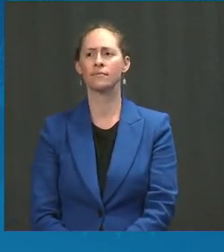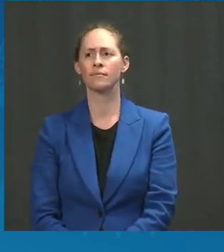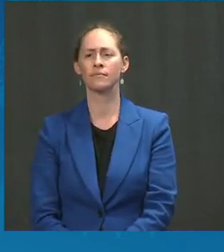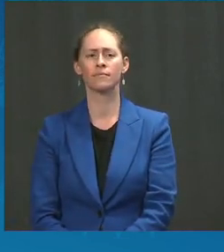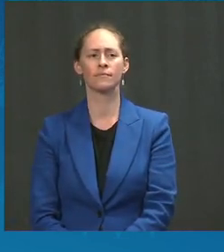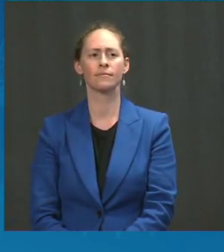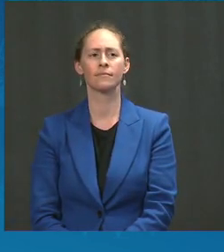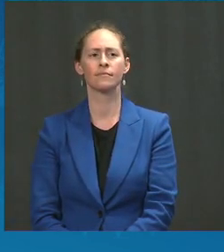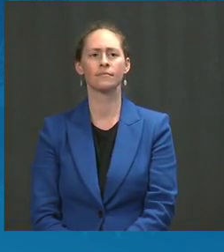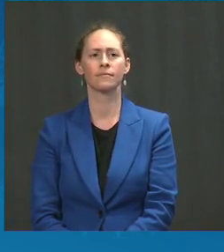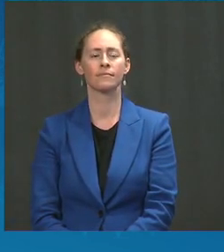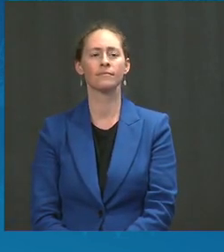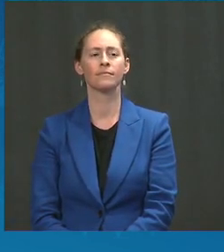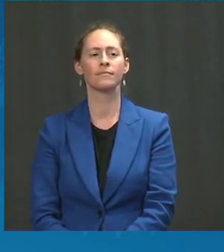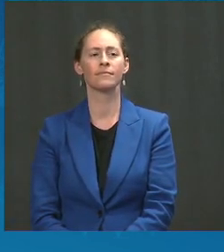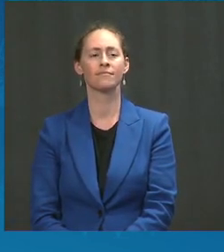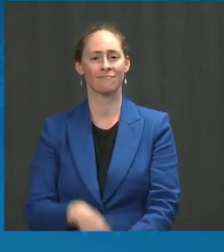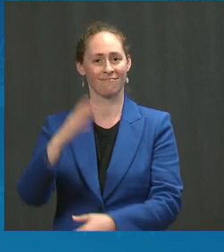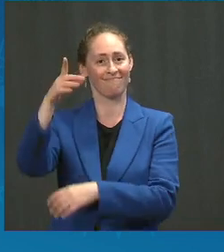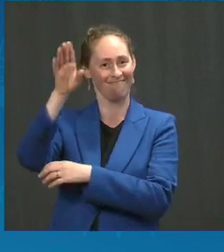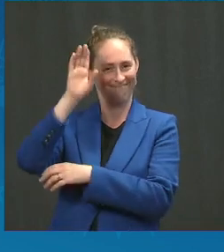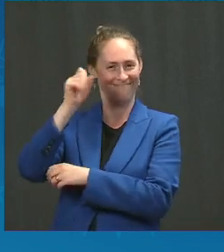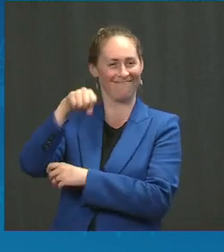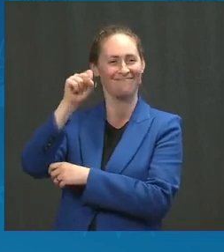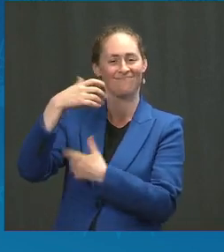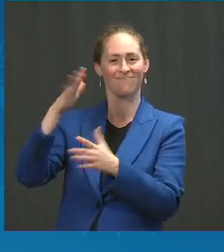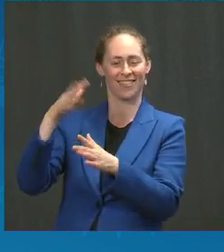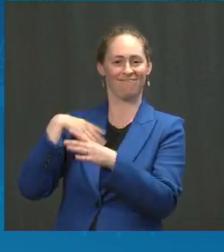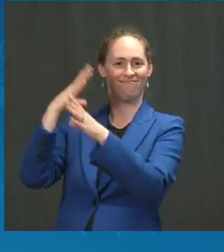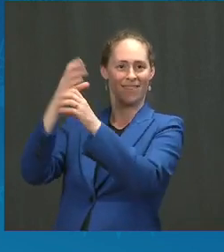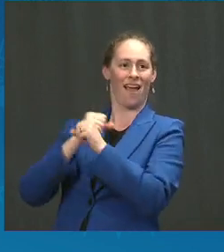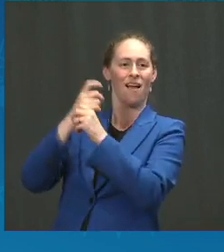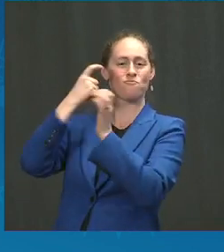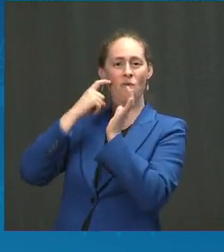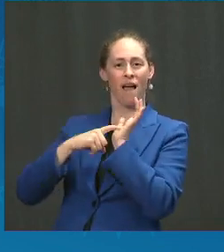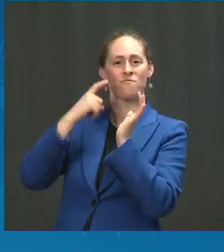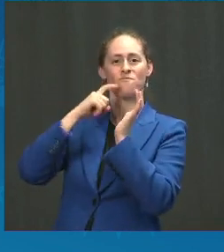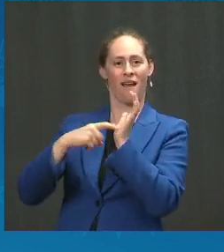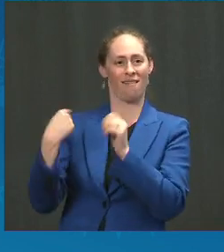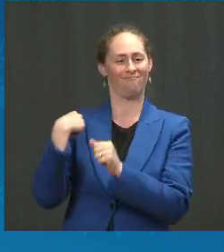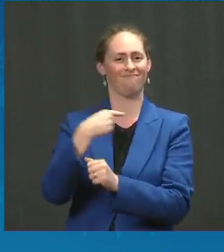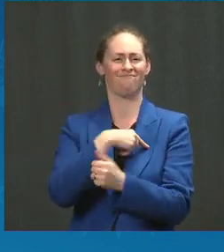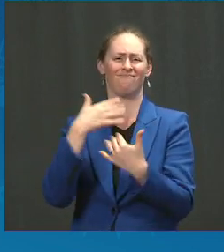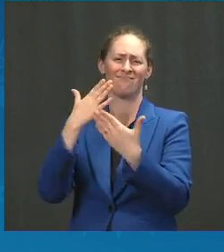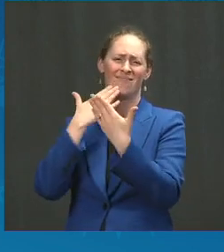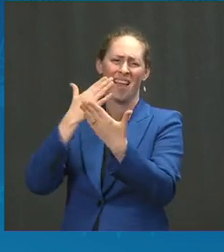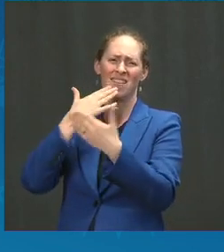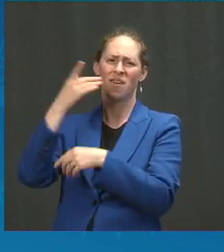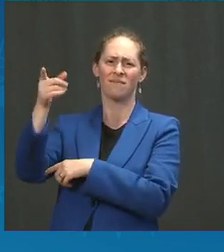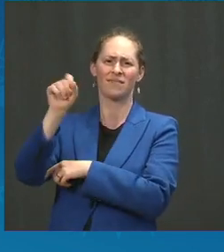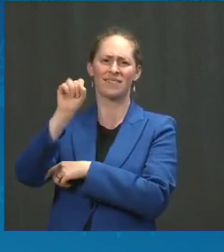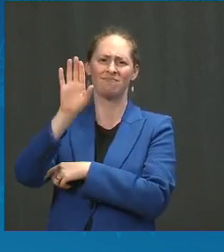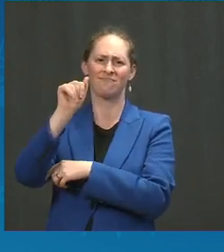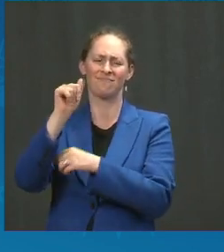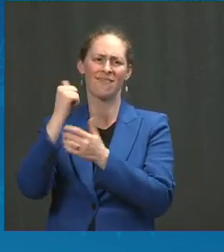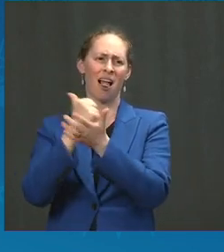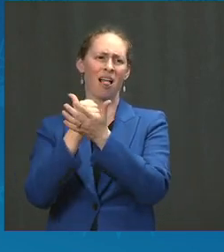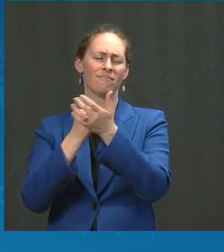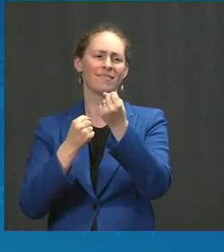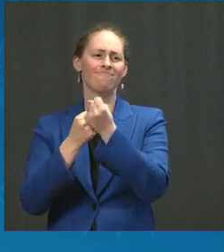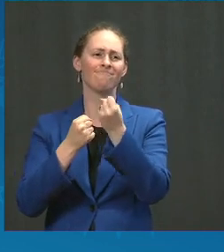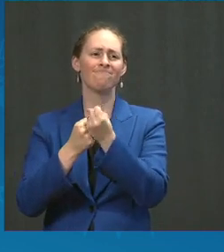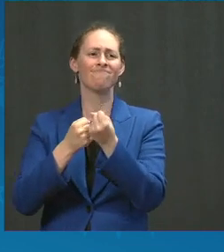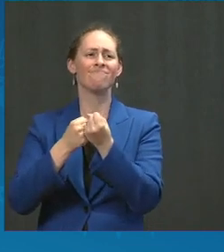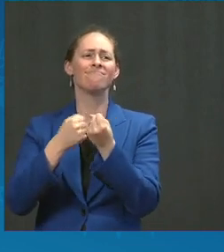two-time SBA award-winning family-owned firm, we really appreciate you being here and the support that we've gotten over the years. Madam Vice President, I can't thank you